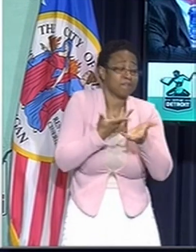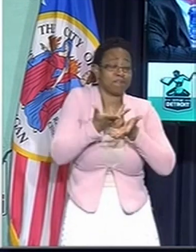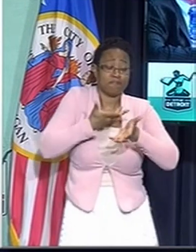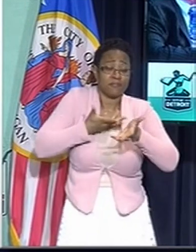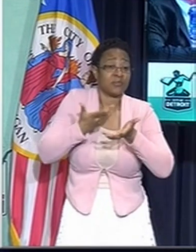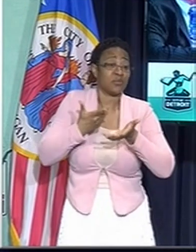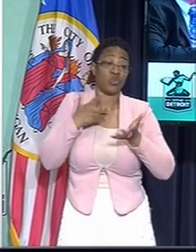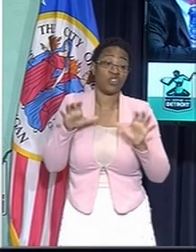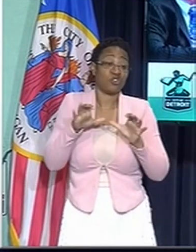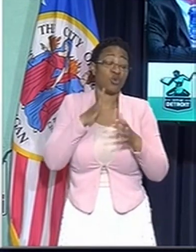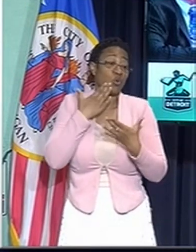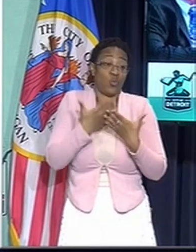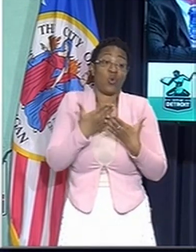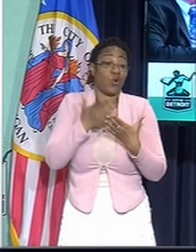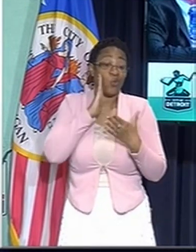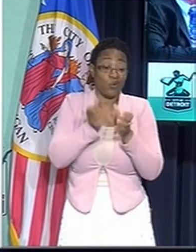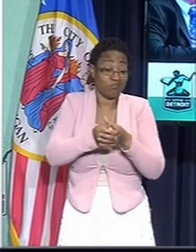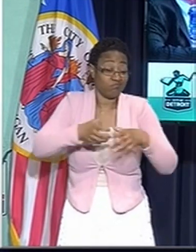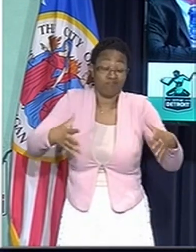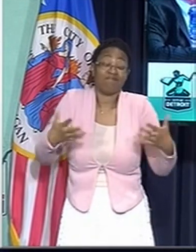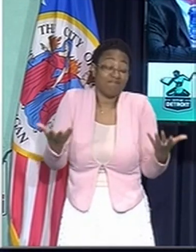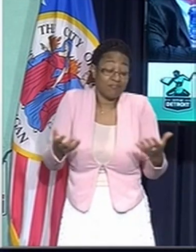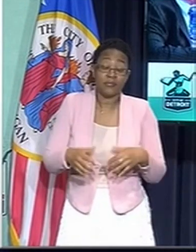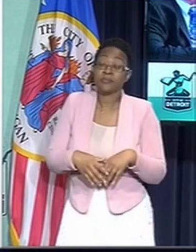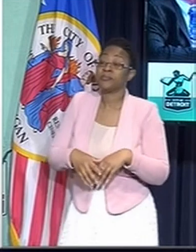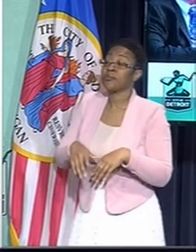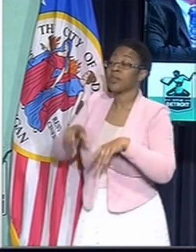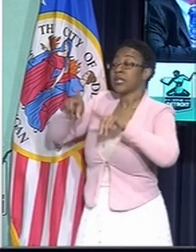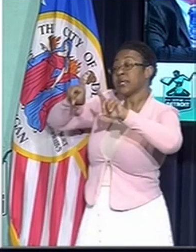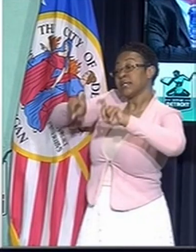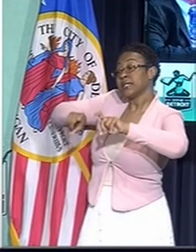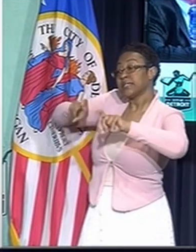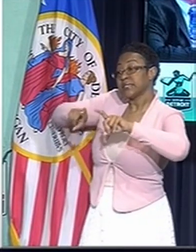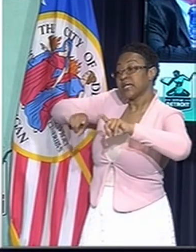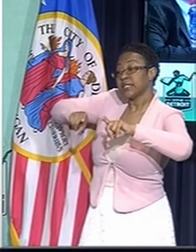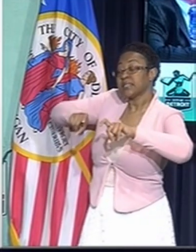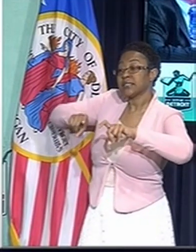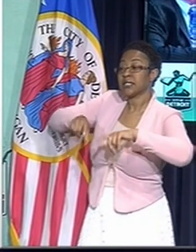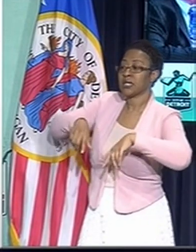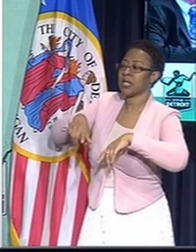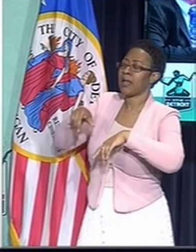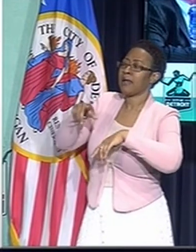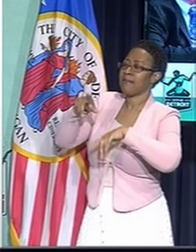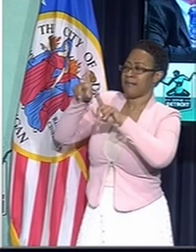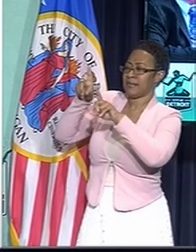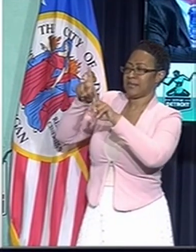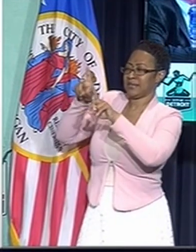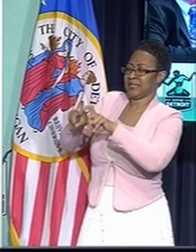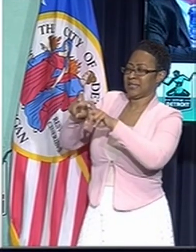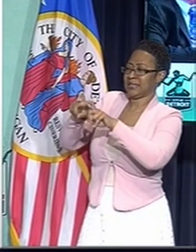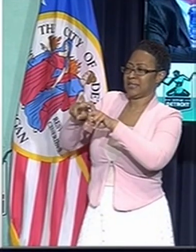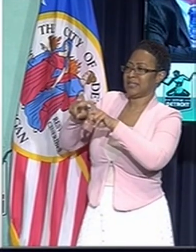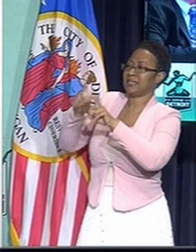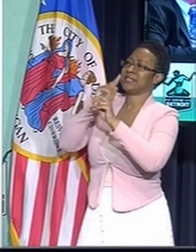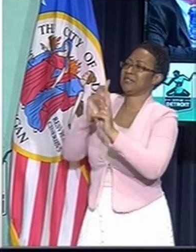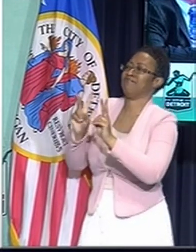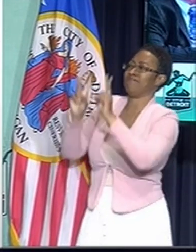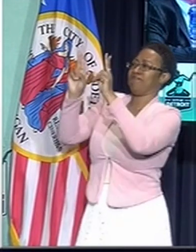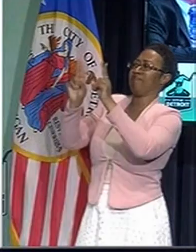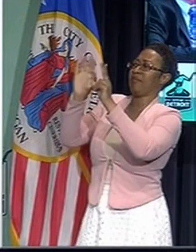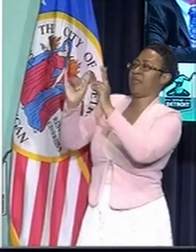to do well and want to keep expanding. Okay. And in terms of the testing, the tests are really a snapshot in time. And as you mentioned